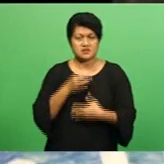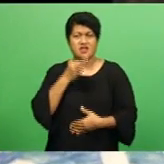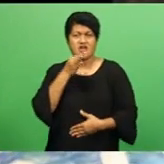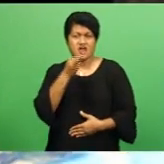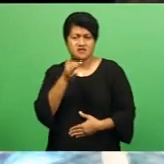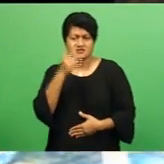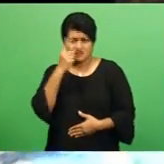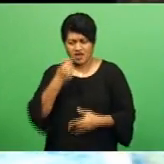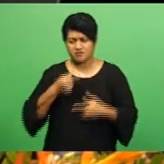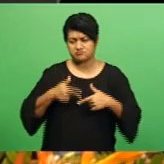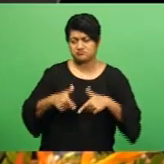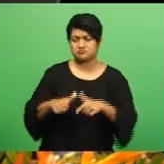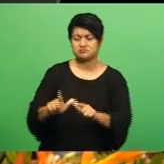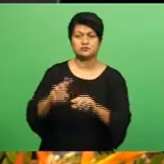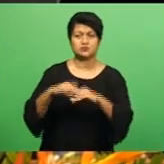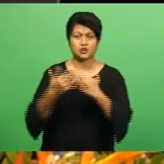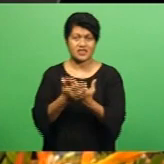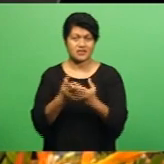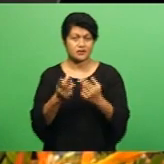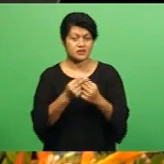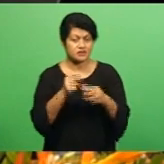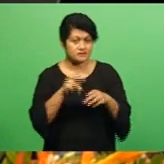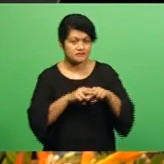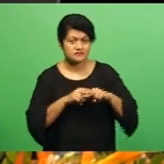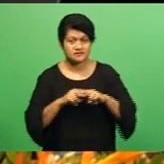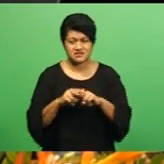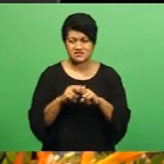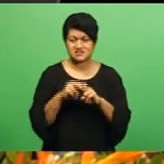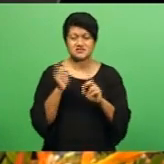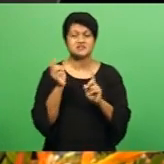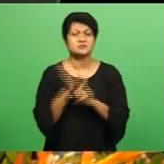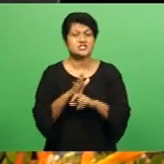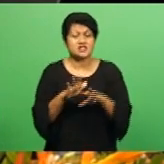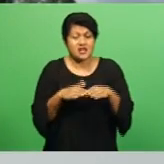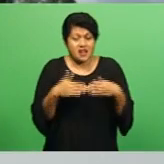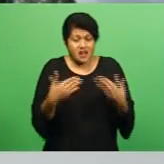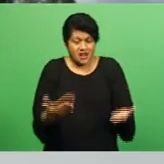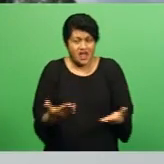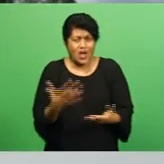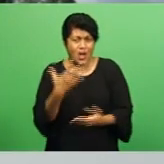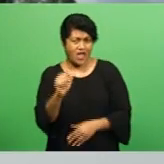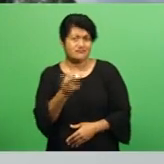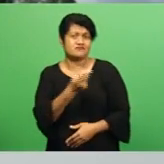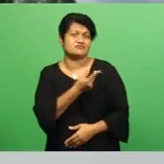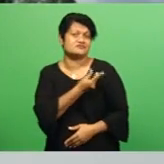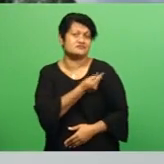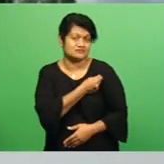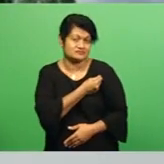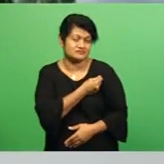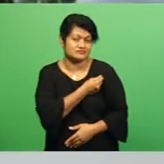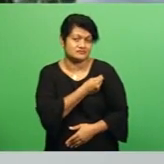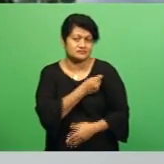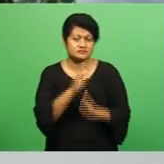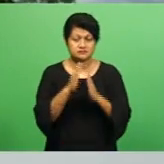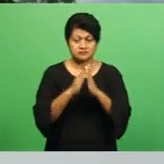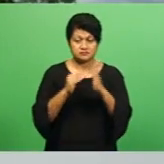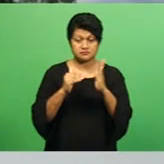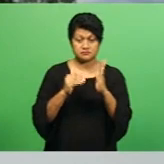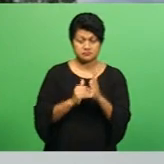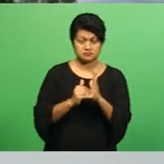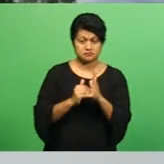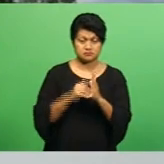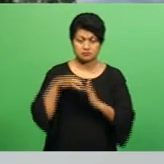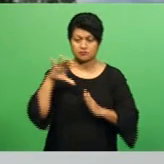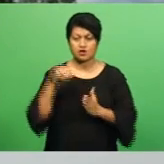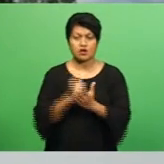with Fiji, especially now that they've started vaccinating their citizens. After New Zealand Prime Minister Jacinda Ardern confirmed